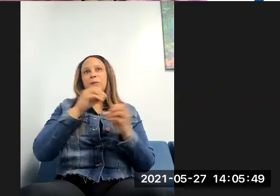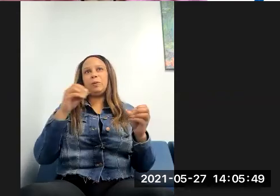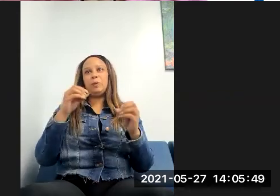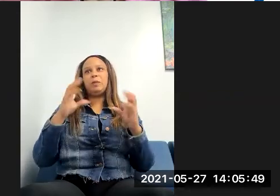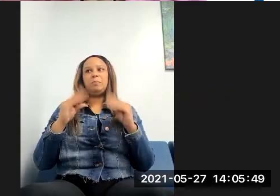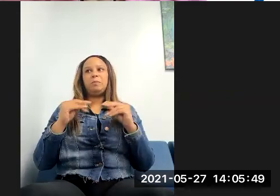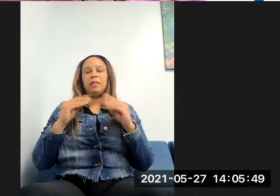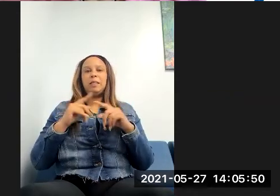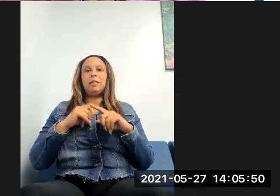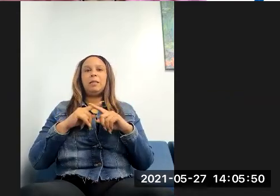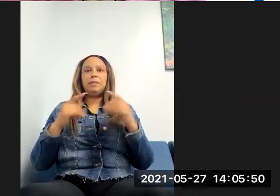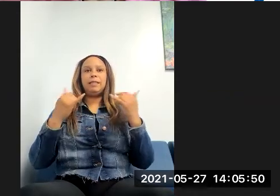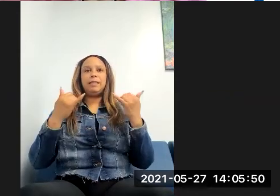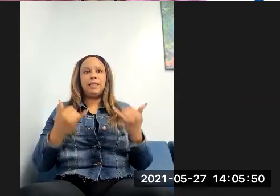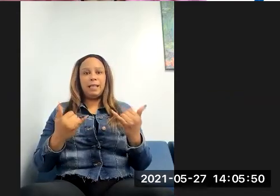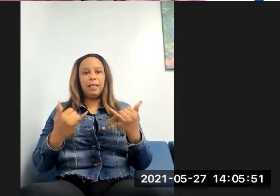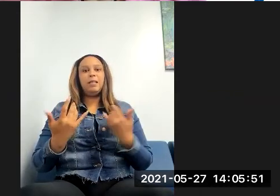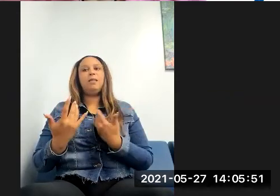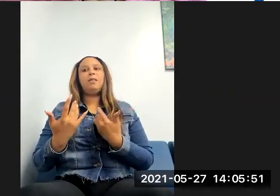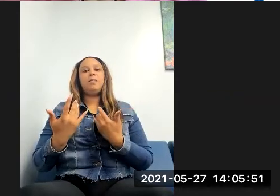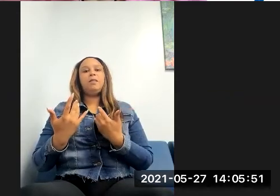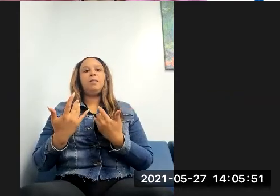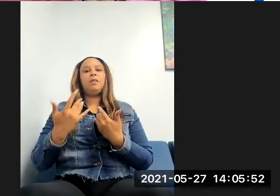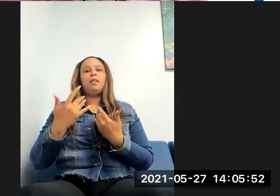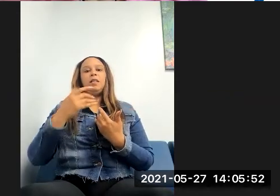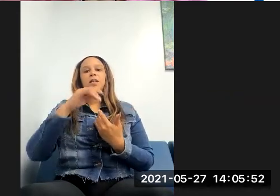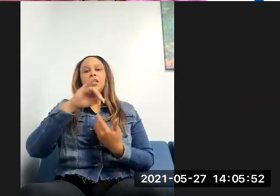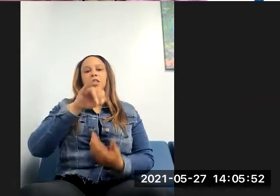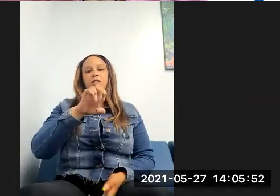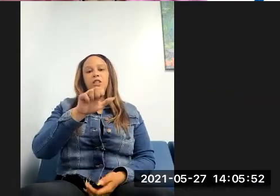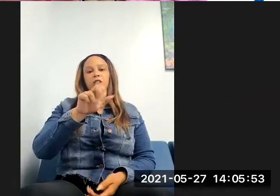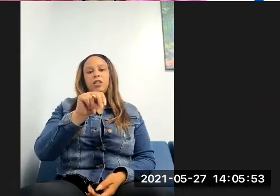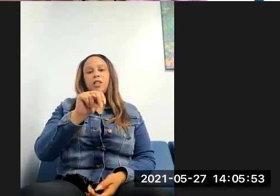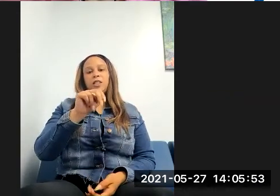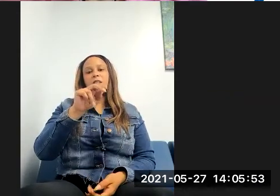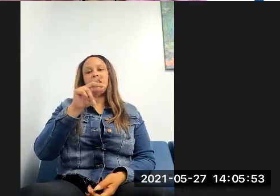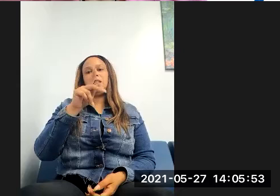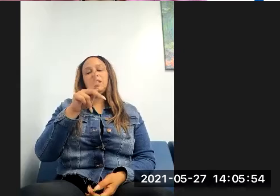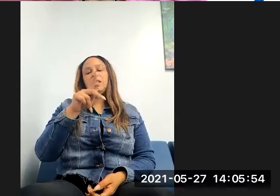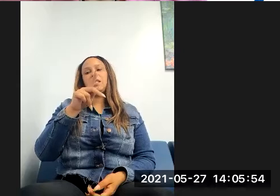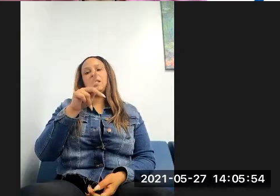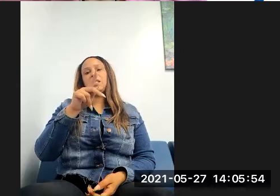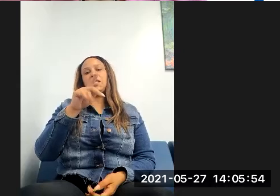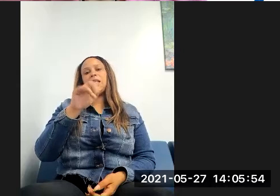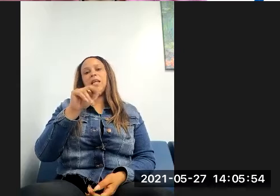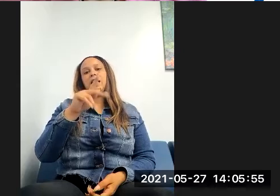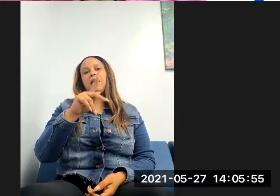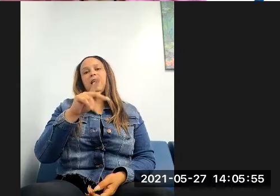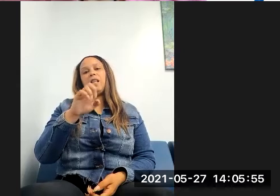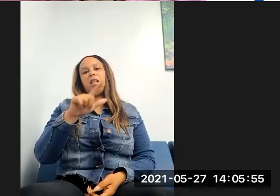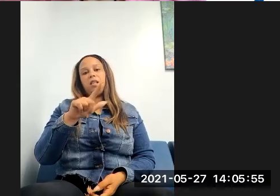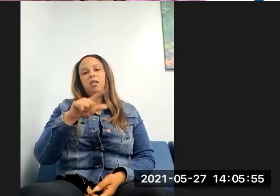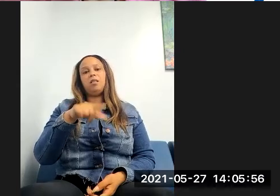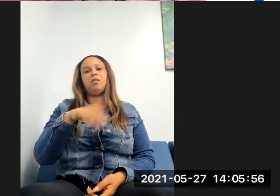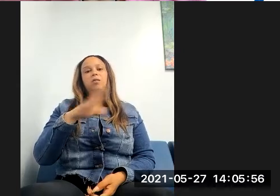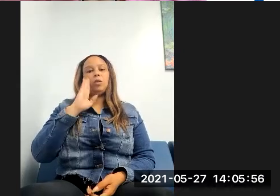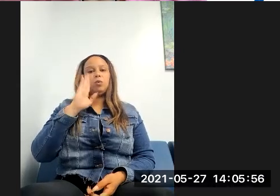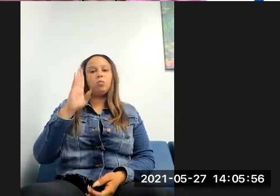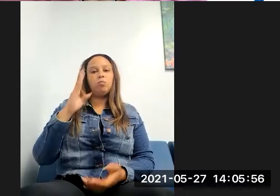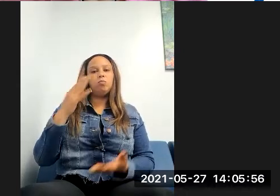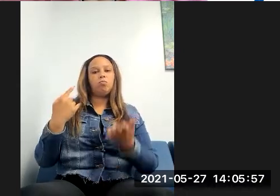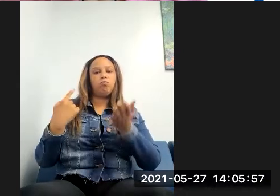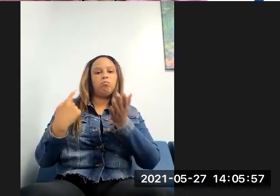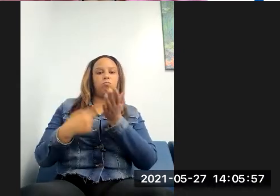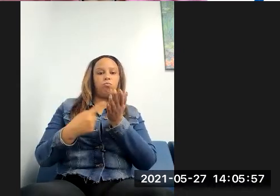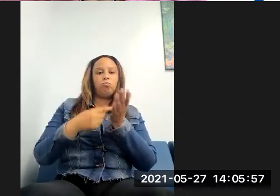But before we get to that, we're going to go over some of the ground rules and Yeah. housekeeping. So if you have any questions,